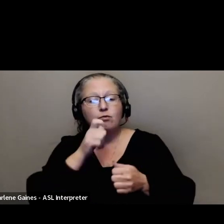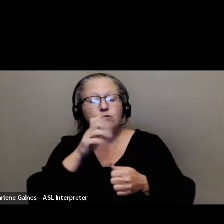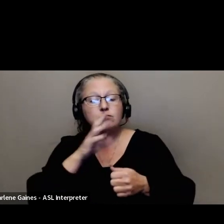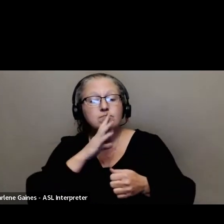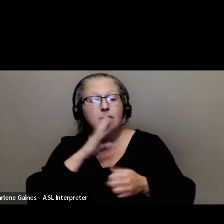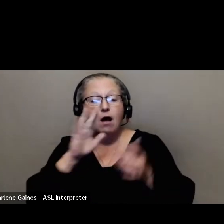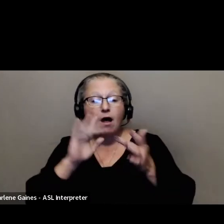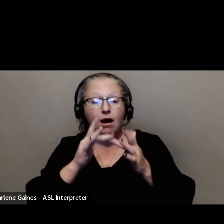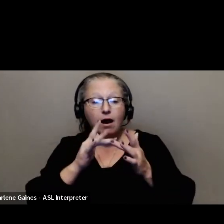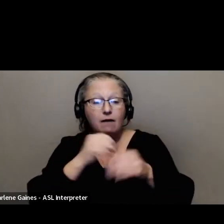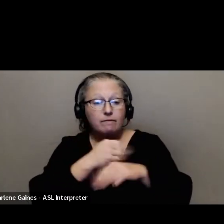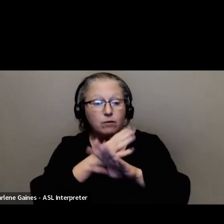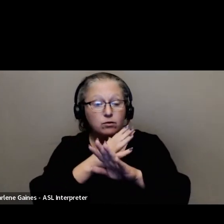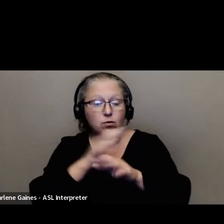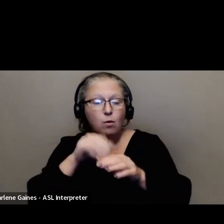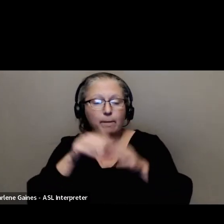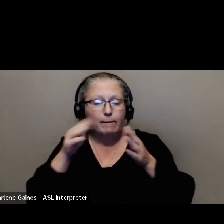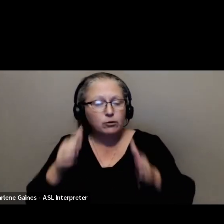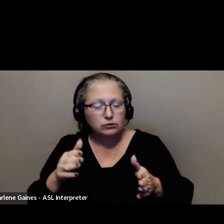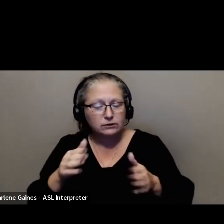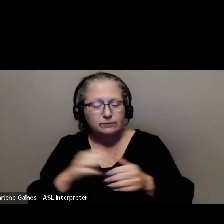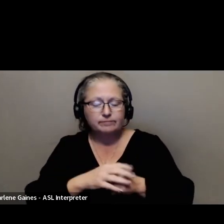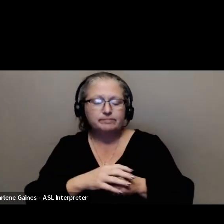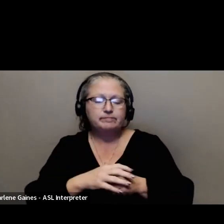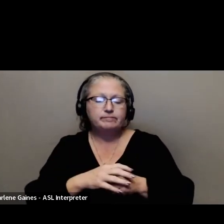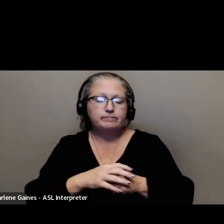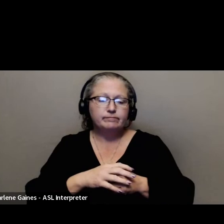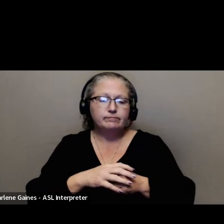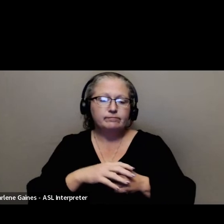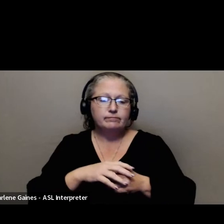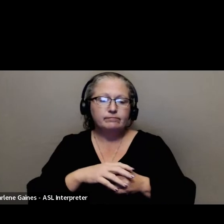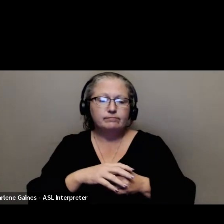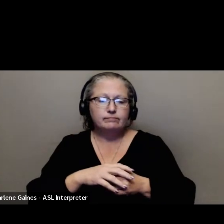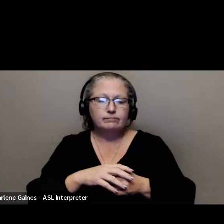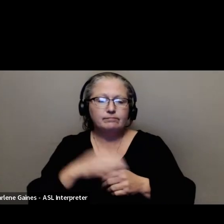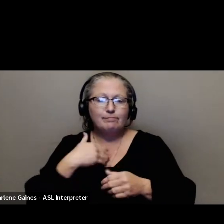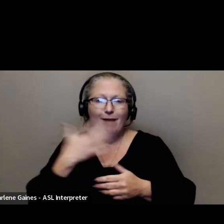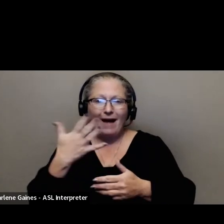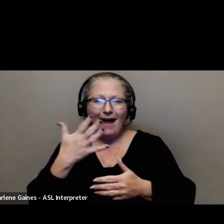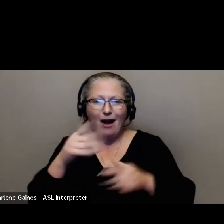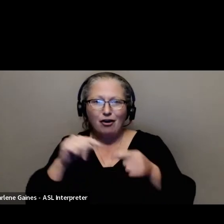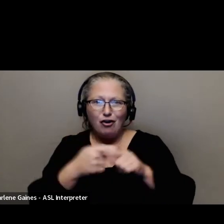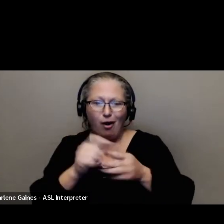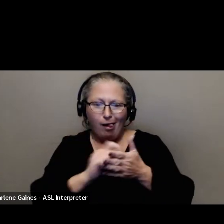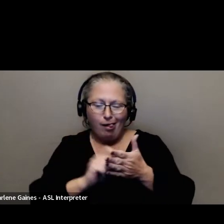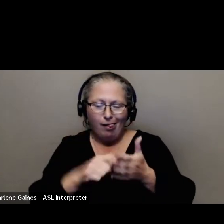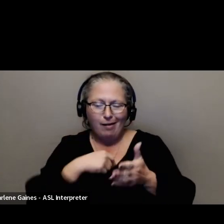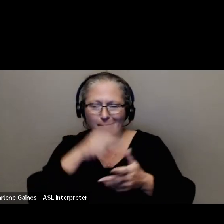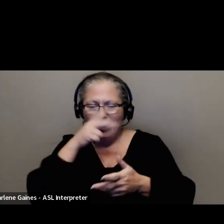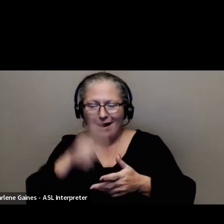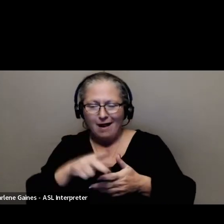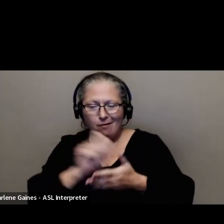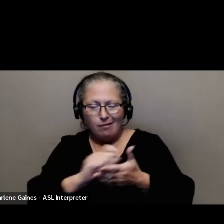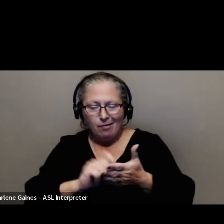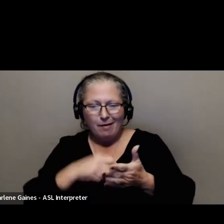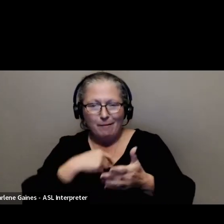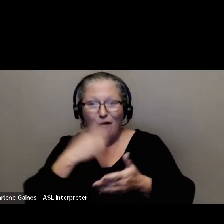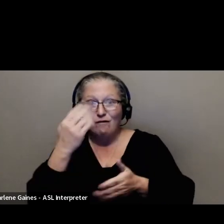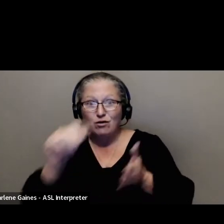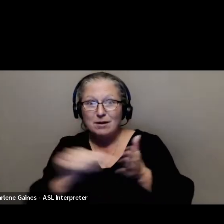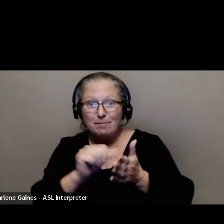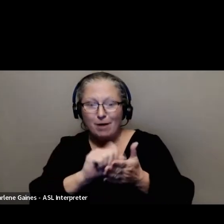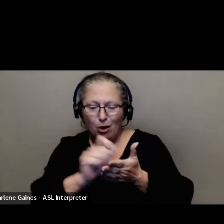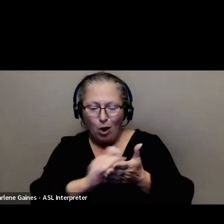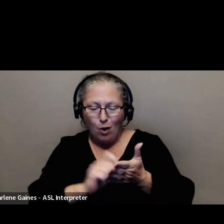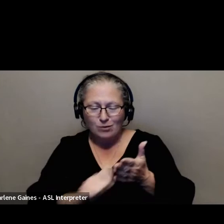you're online, virtually, or in person. My hand hurts from taking notes. I don't take the best notes, but I took 14 pages of notes, and I